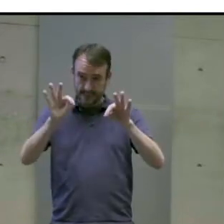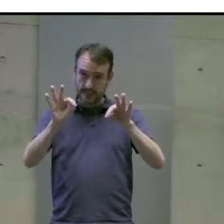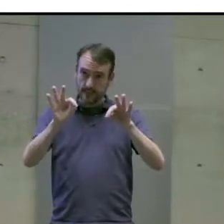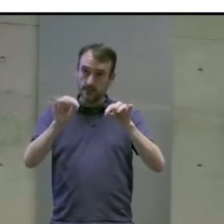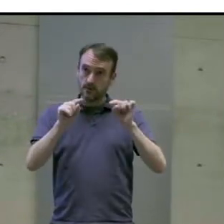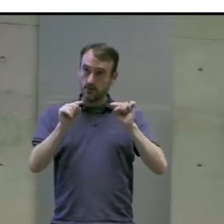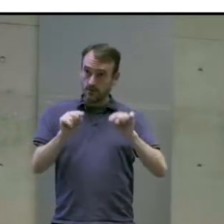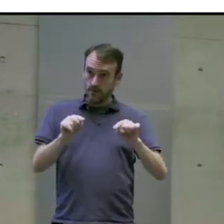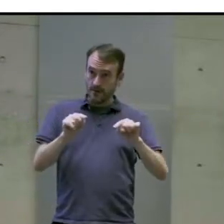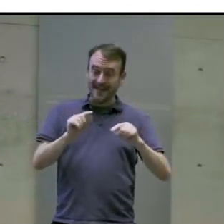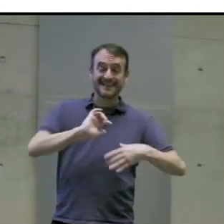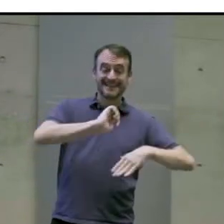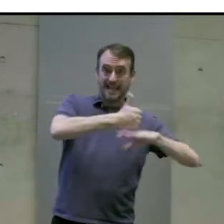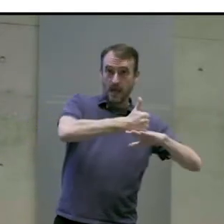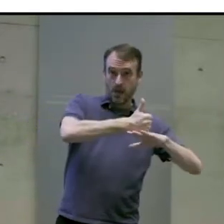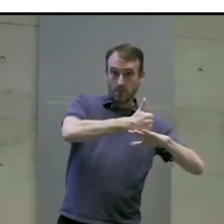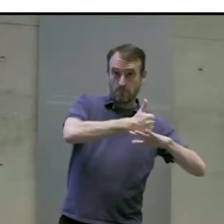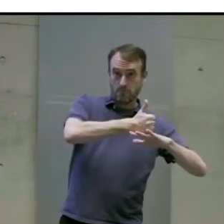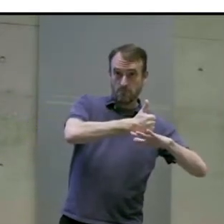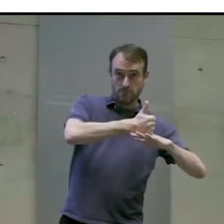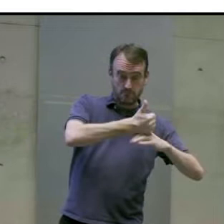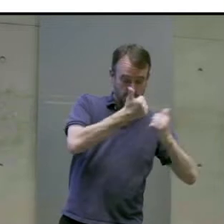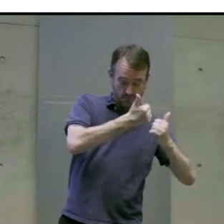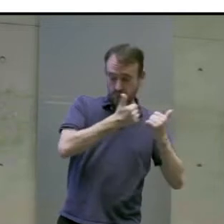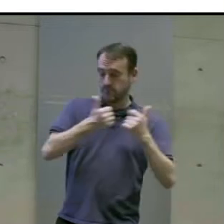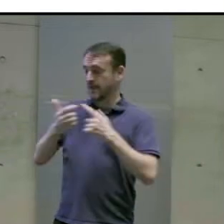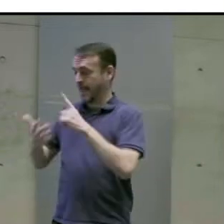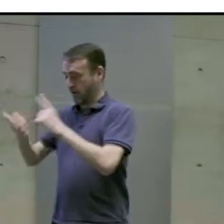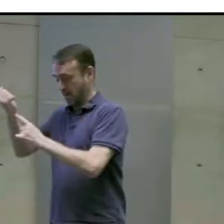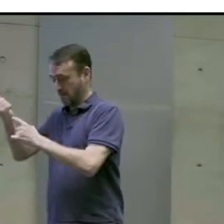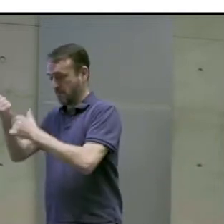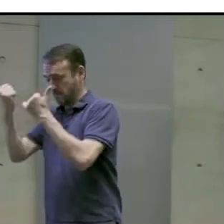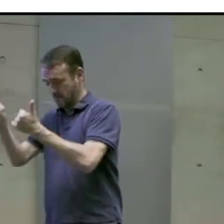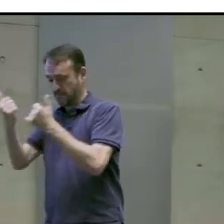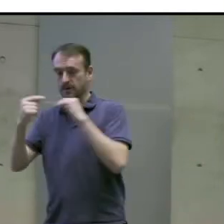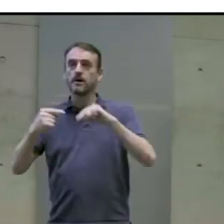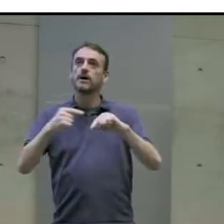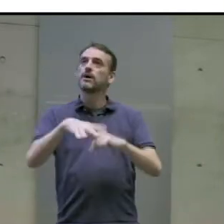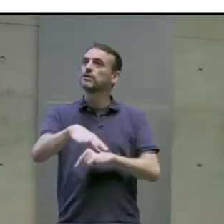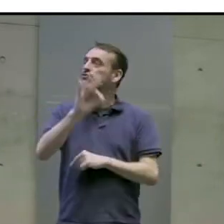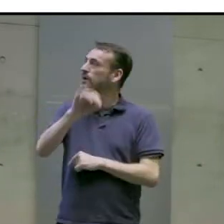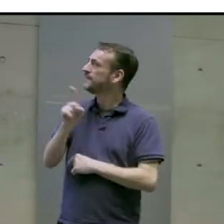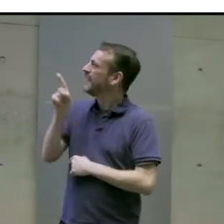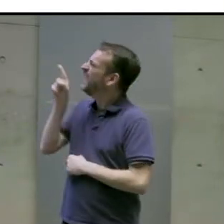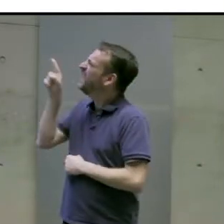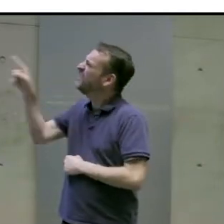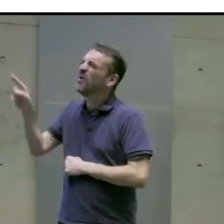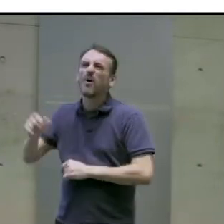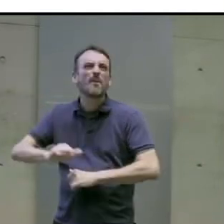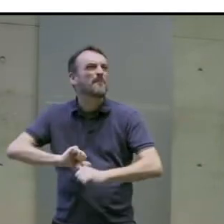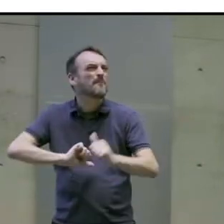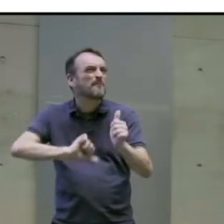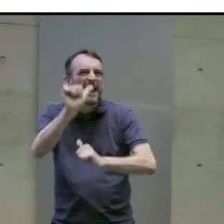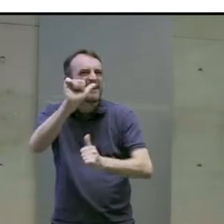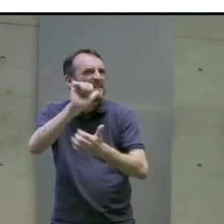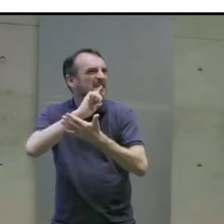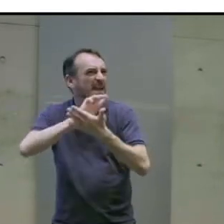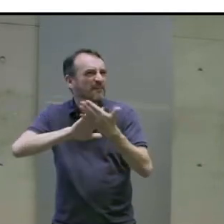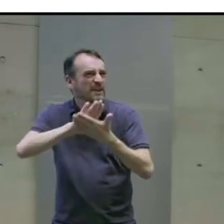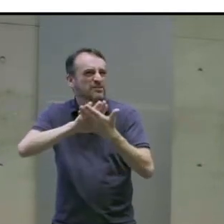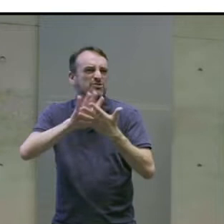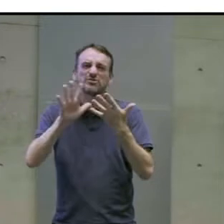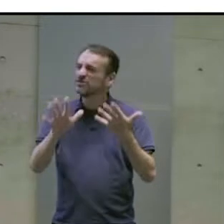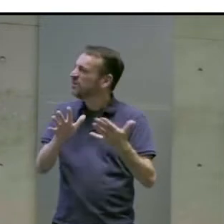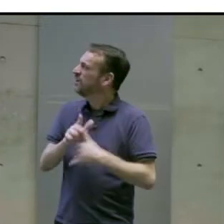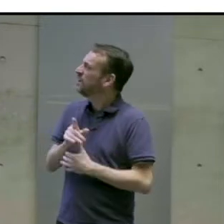this definition it's not a great definition, but basically it's a small unit of gameplay where that moment of choice offers an impact